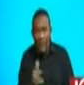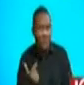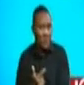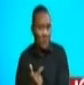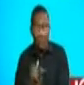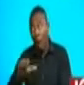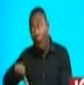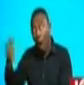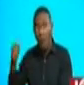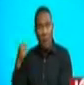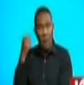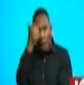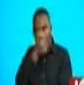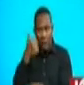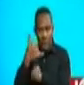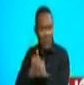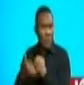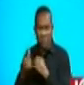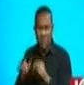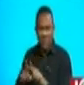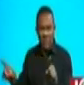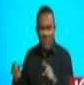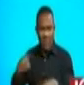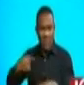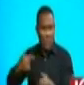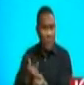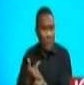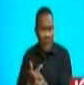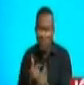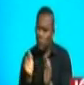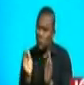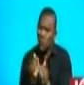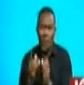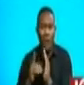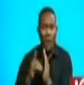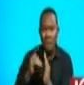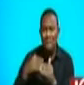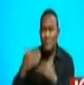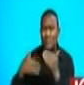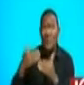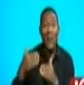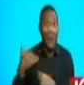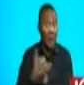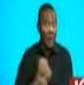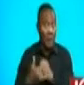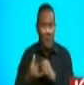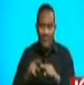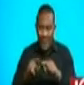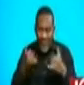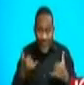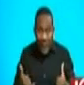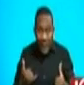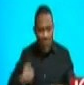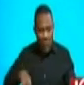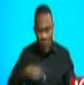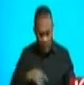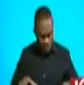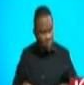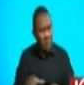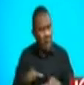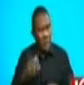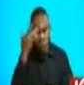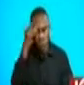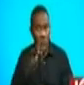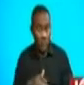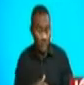countries as well. So even though we're a small developing country, in this particular area of